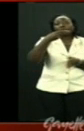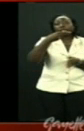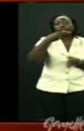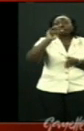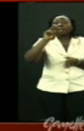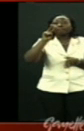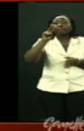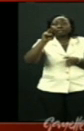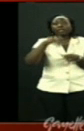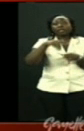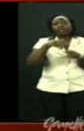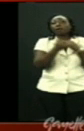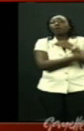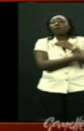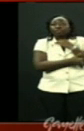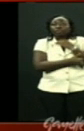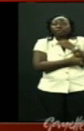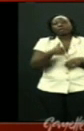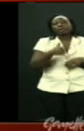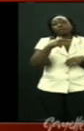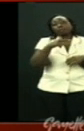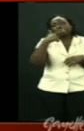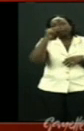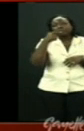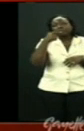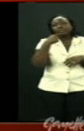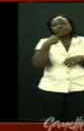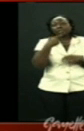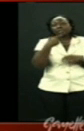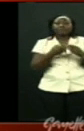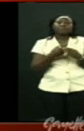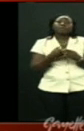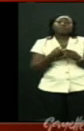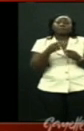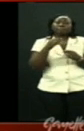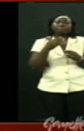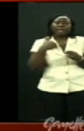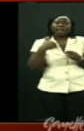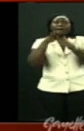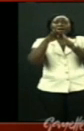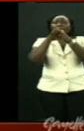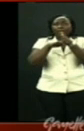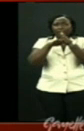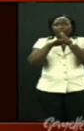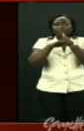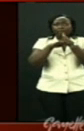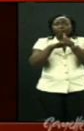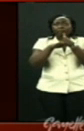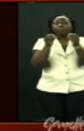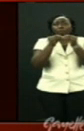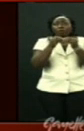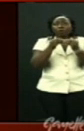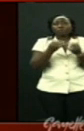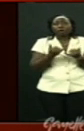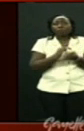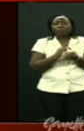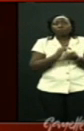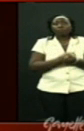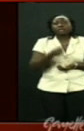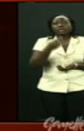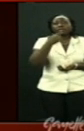but dissipated, as figures for the third quarter of 2010 indicate a 57% hike. Statistics compiled by the